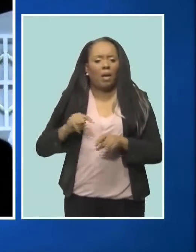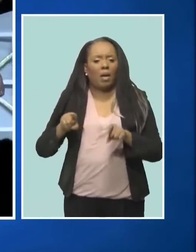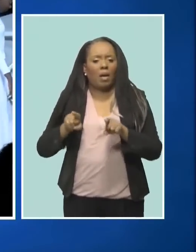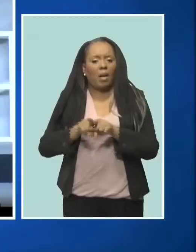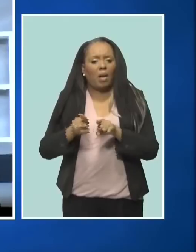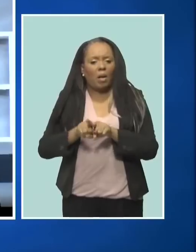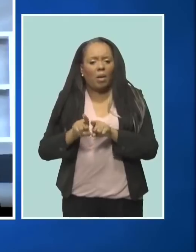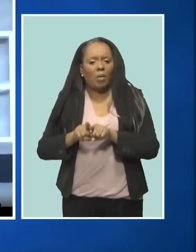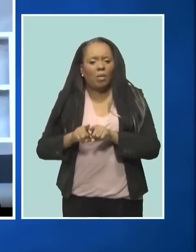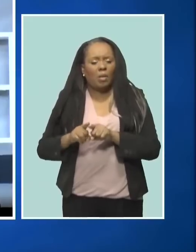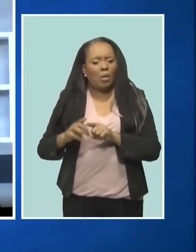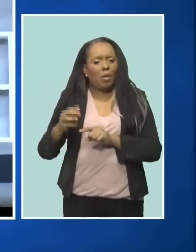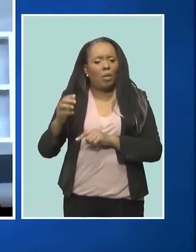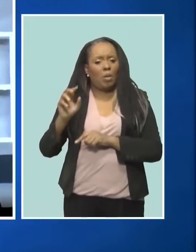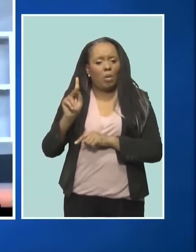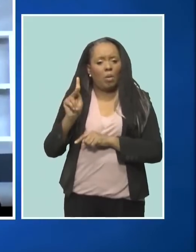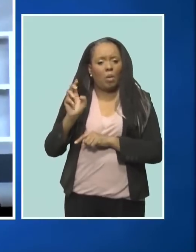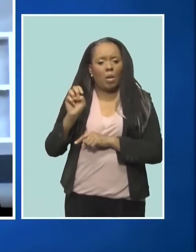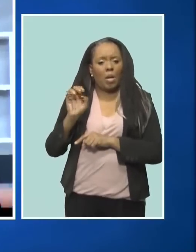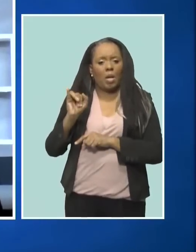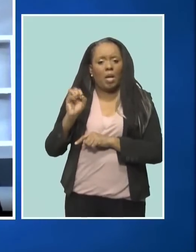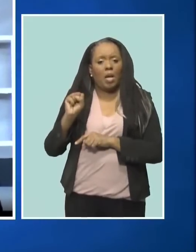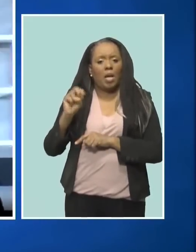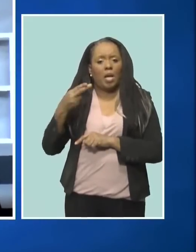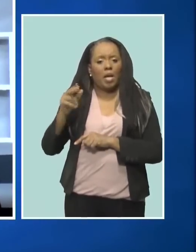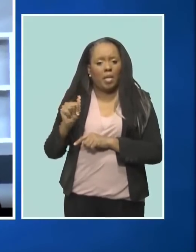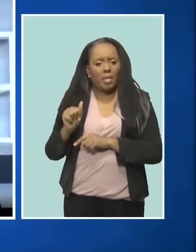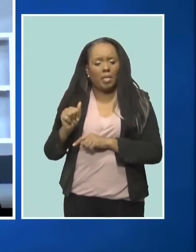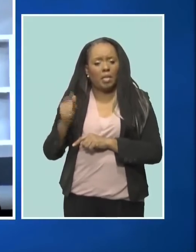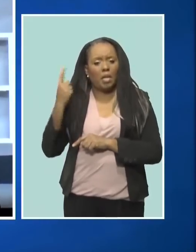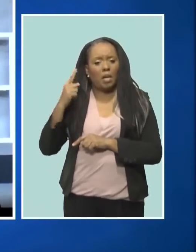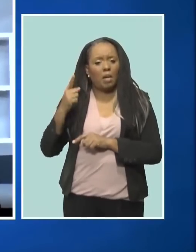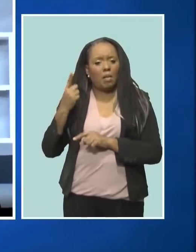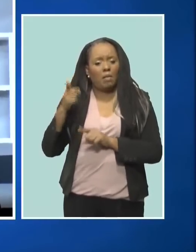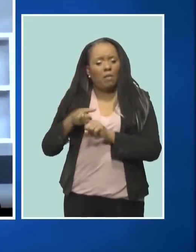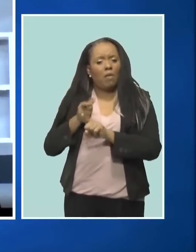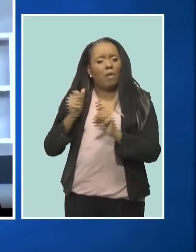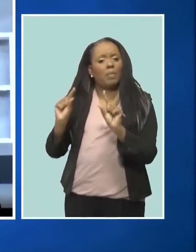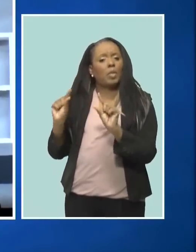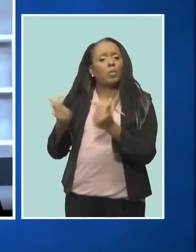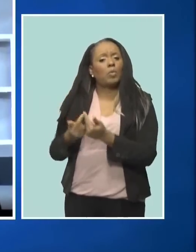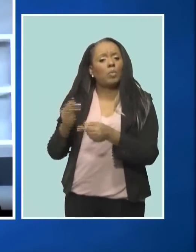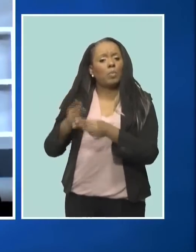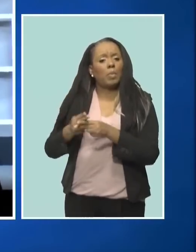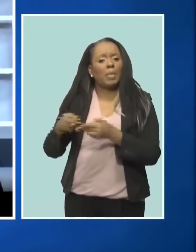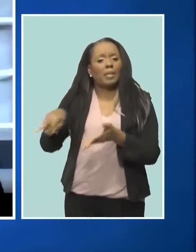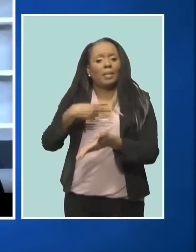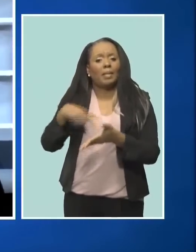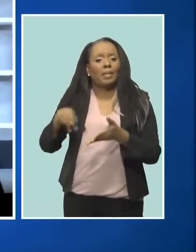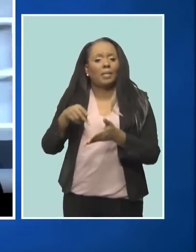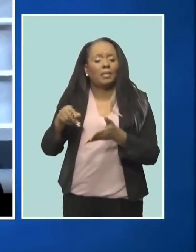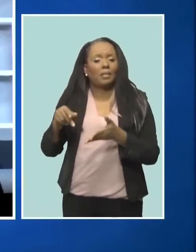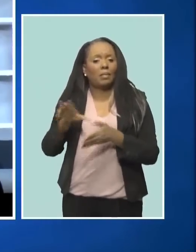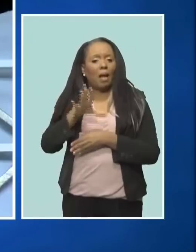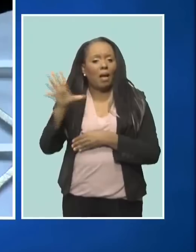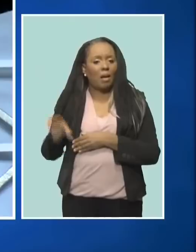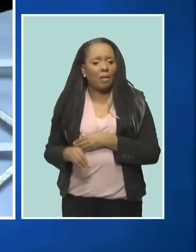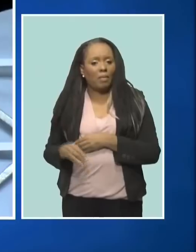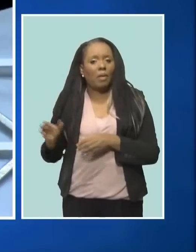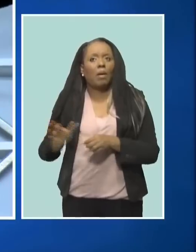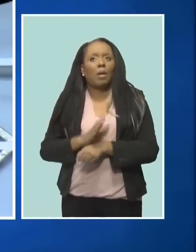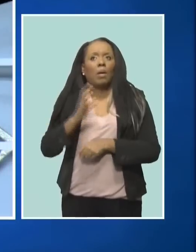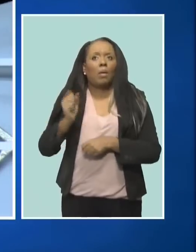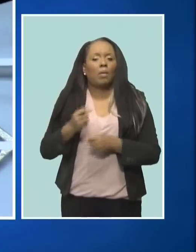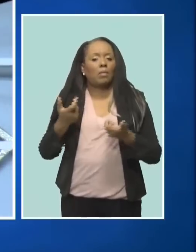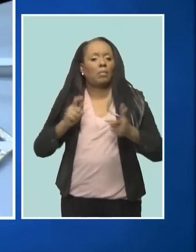Trophy for his piece, Monsters Aren't Real. Keisha Amory of Dancing Africa collecting the Jean Carson Award for their junior